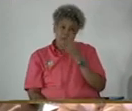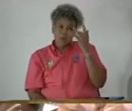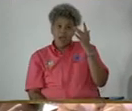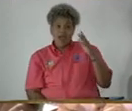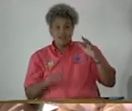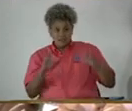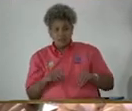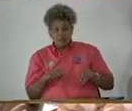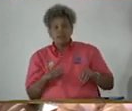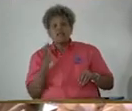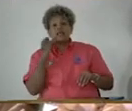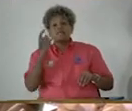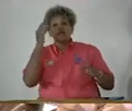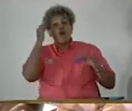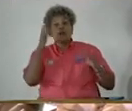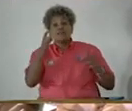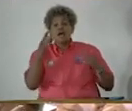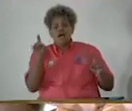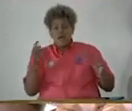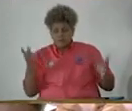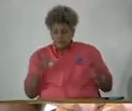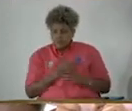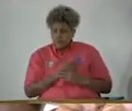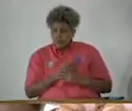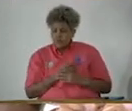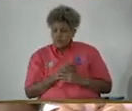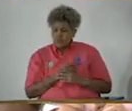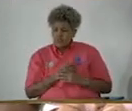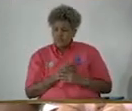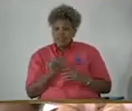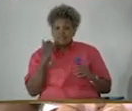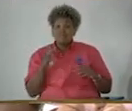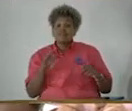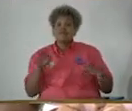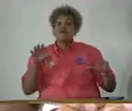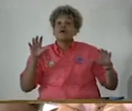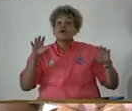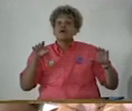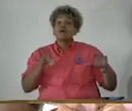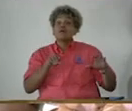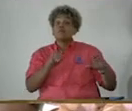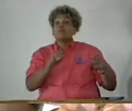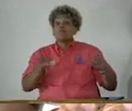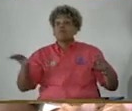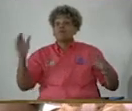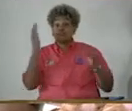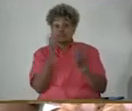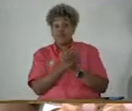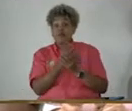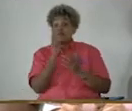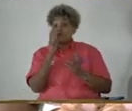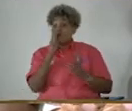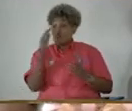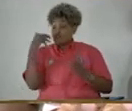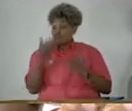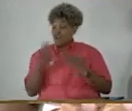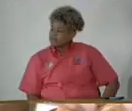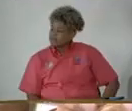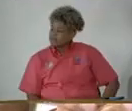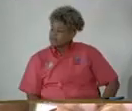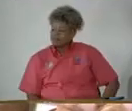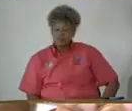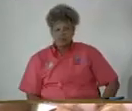Because if you consider it, once the pump stops, the water that is in the pipe to get to your home, that will run